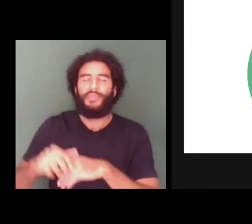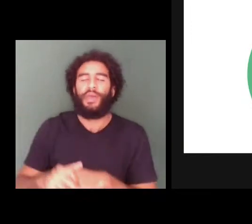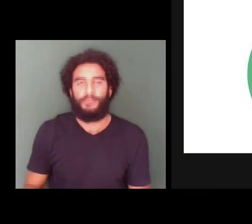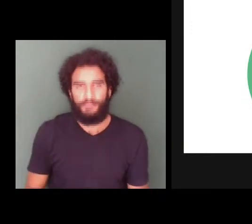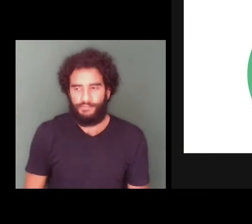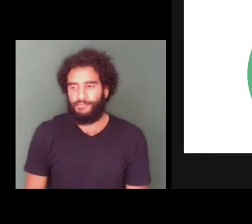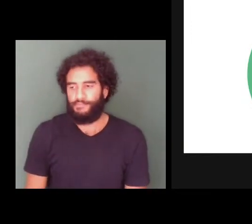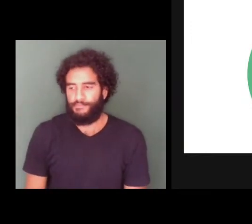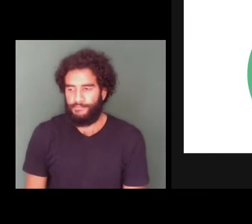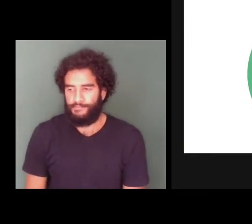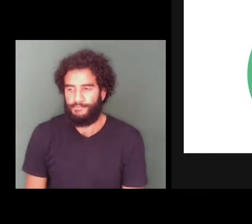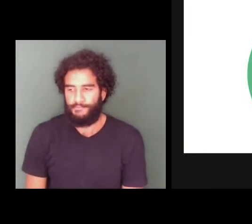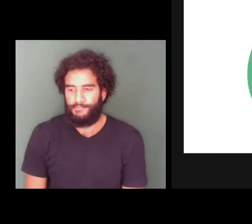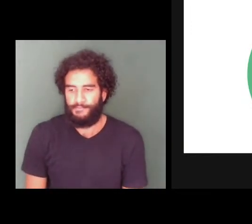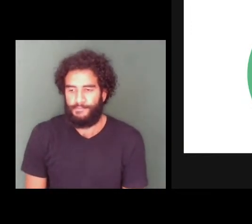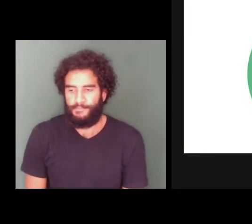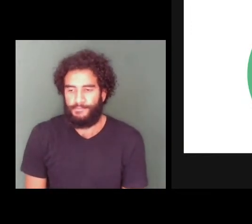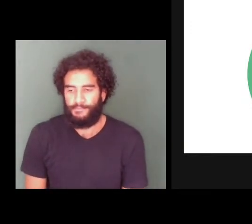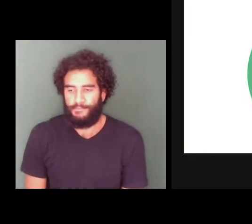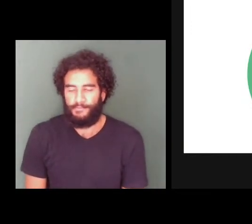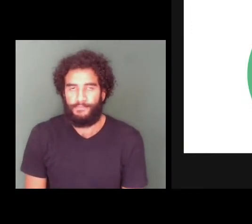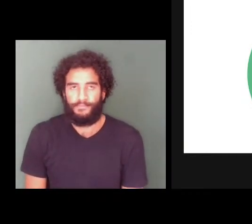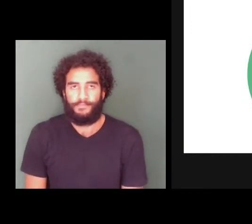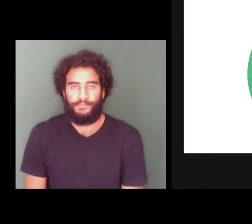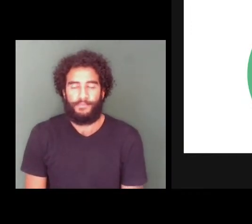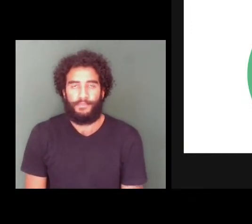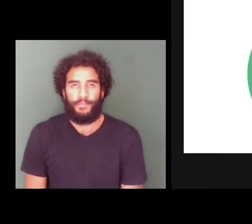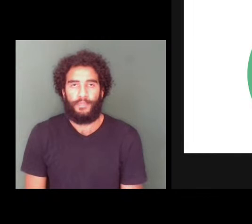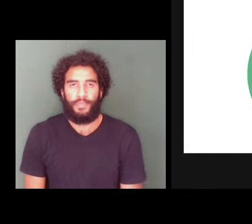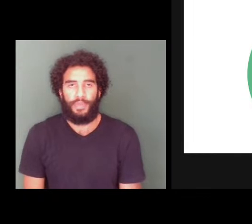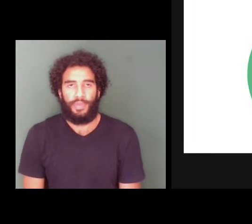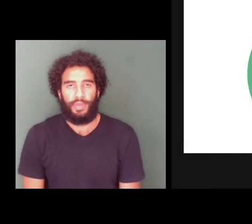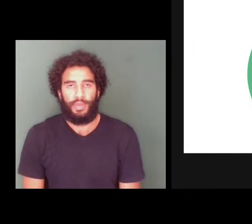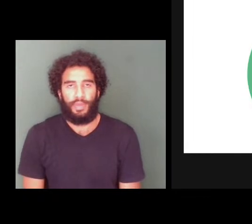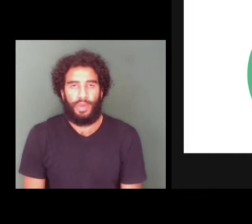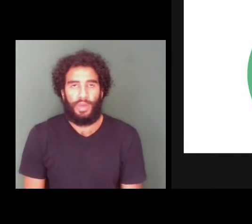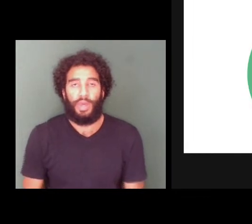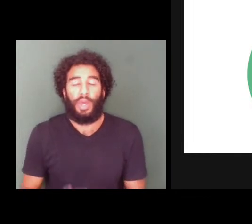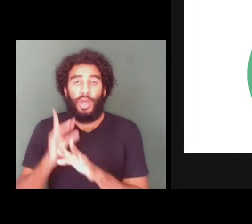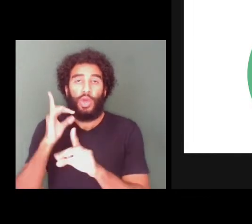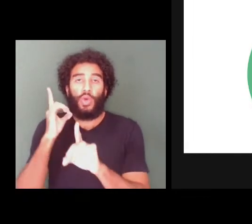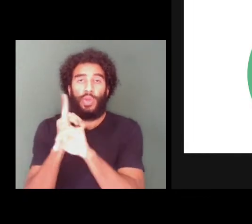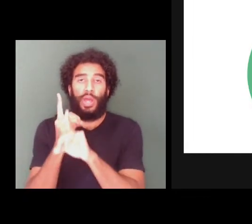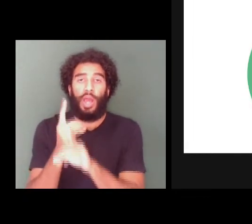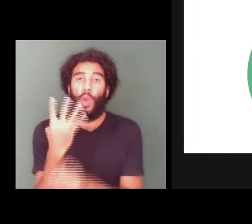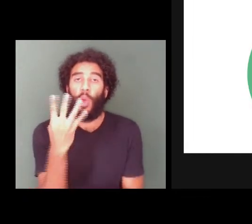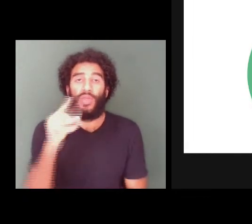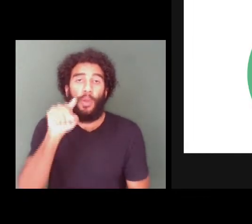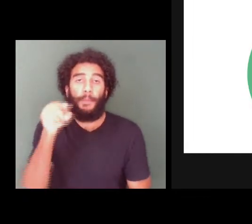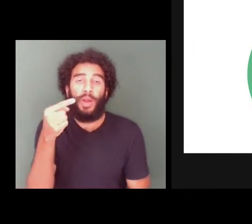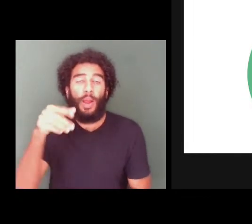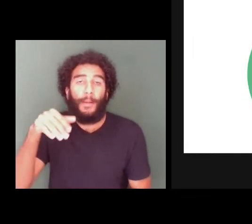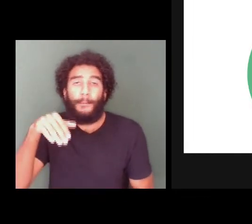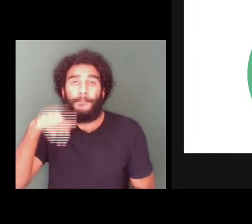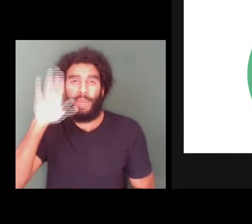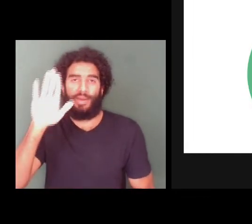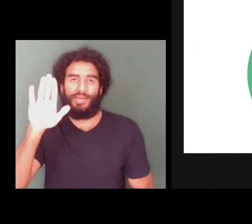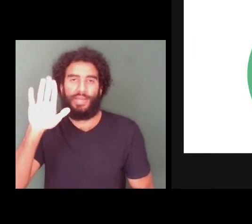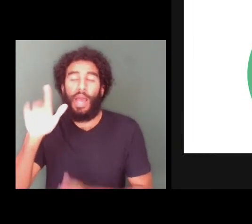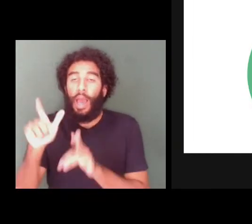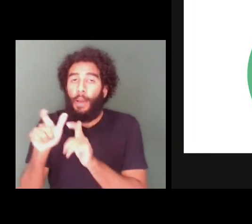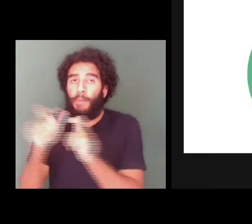about infant feeding. Most of them specifically were talking about breastfeeding, and yet they were often originating from a BMS